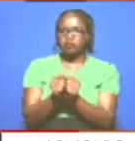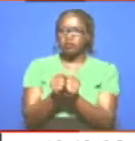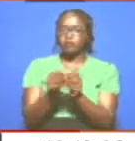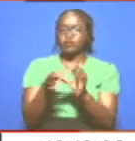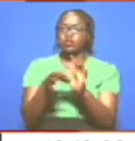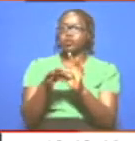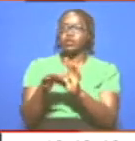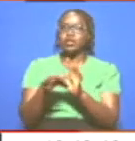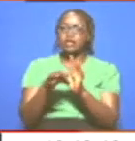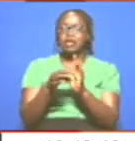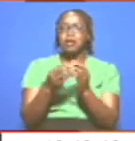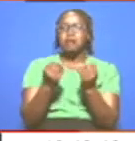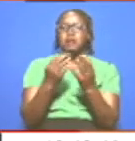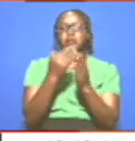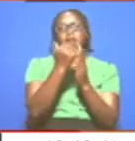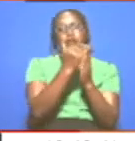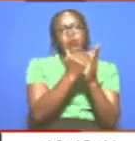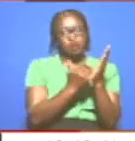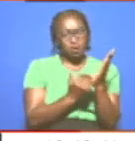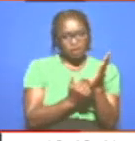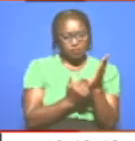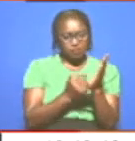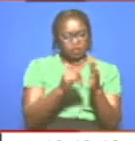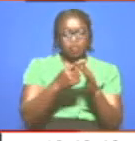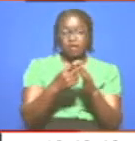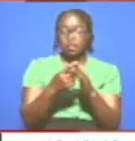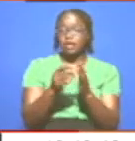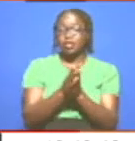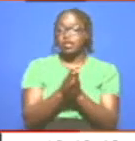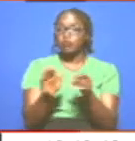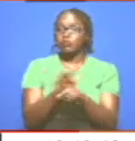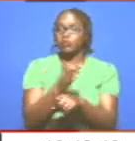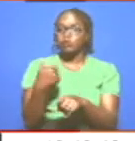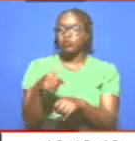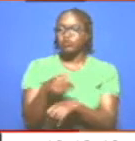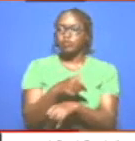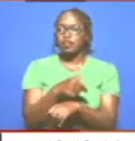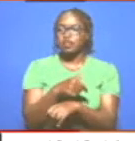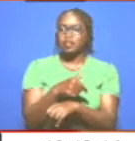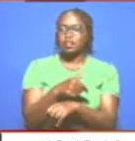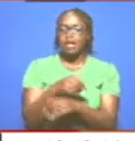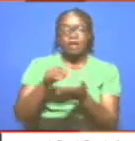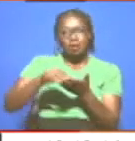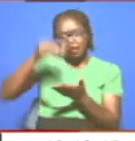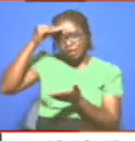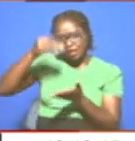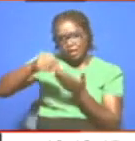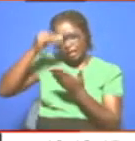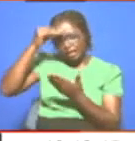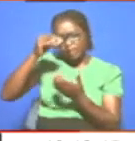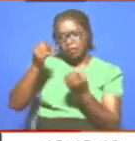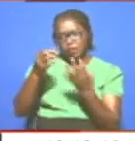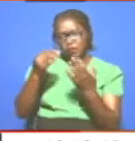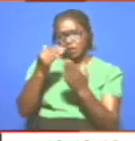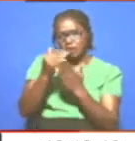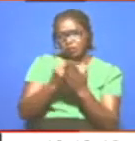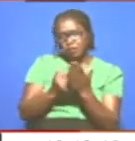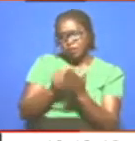many programs they started with, and most of us, we have learned so many things from their programs. Yeah,